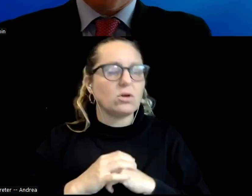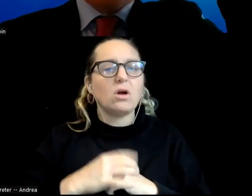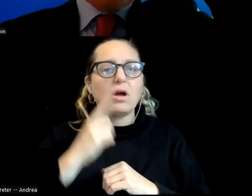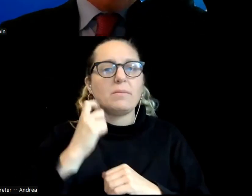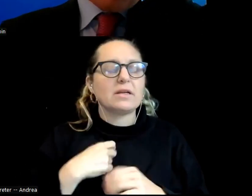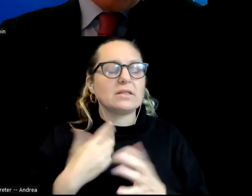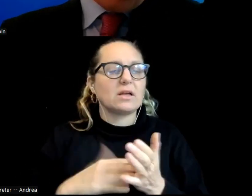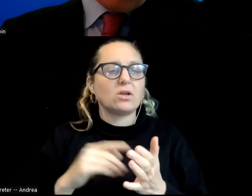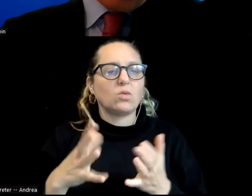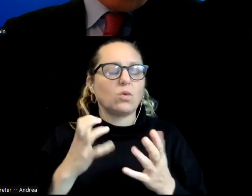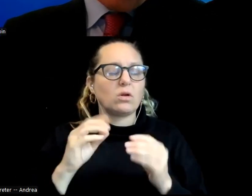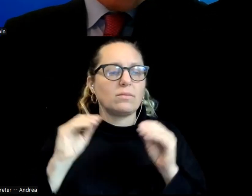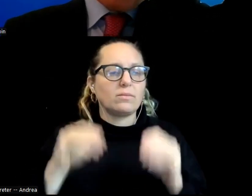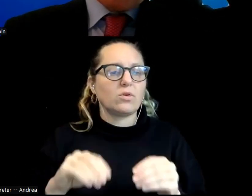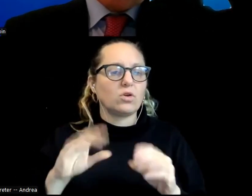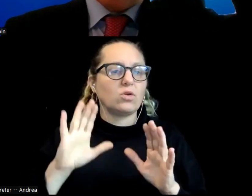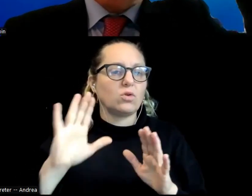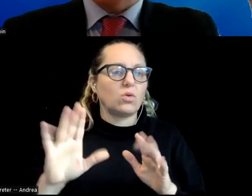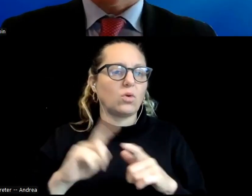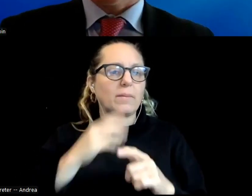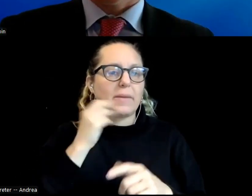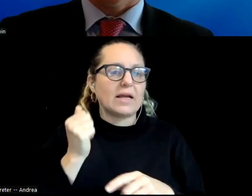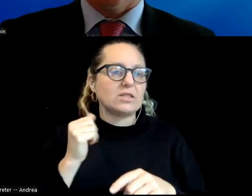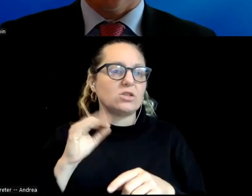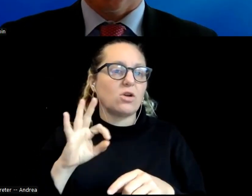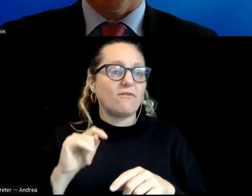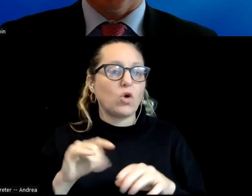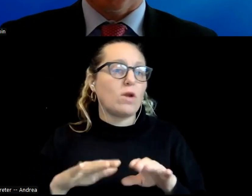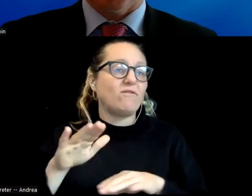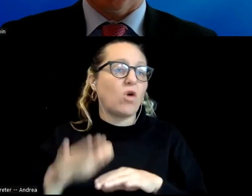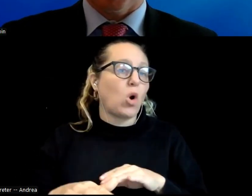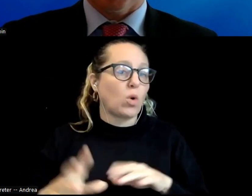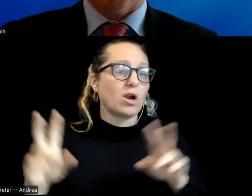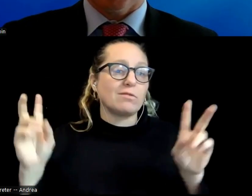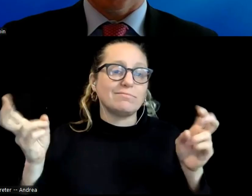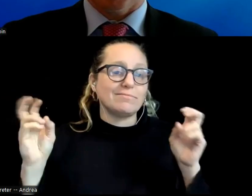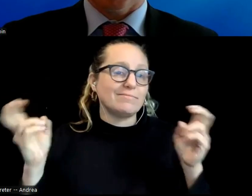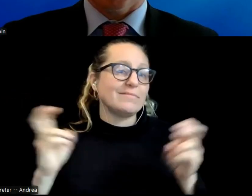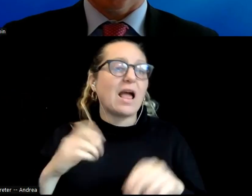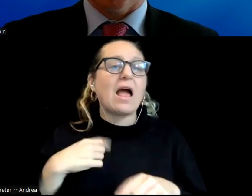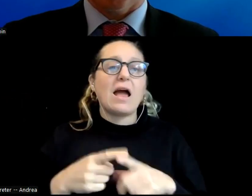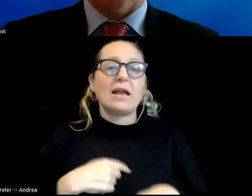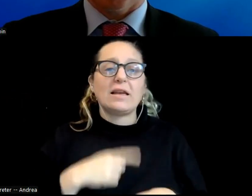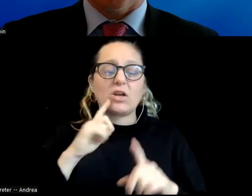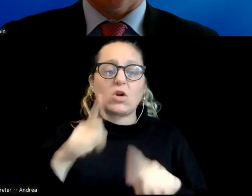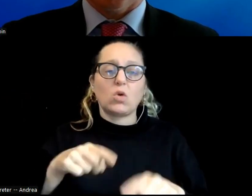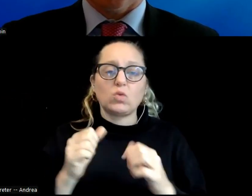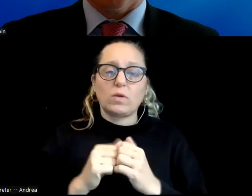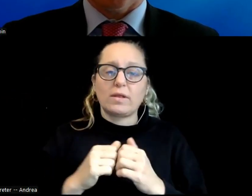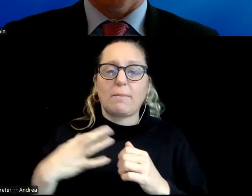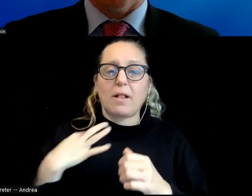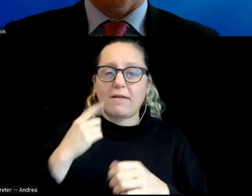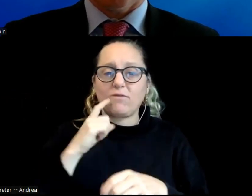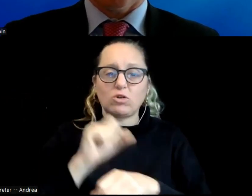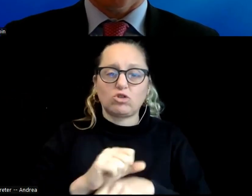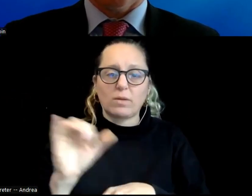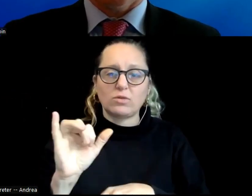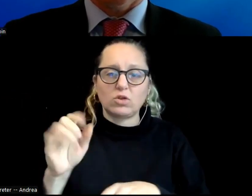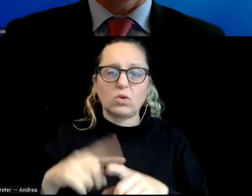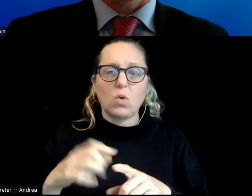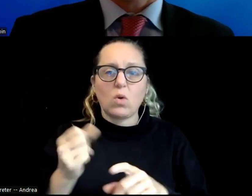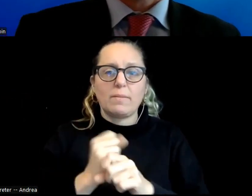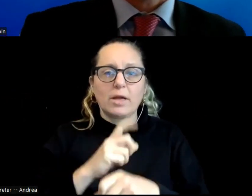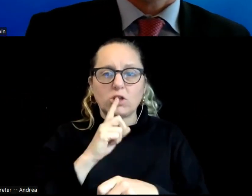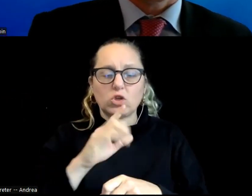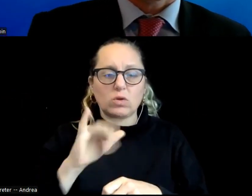again, you want to put your best foot forward, and it goes along with applying for jobs as well. You want to make sure